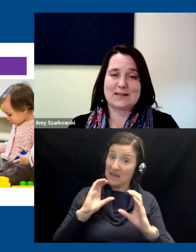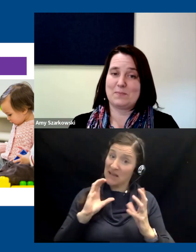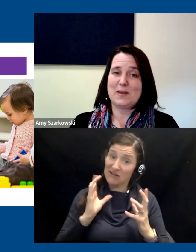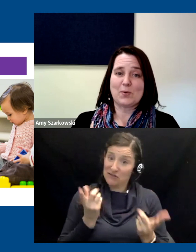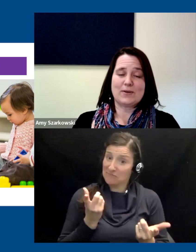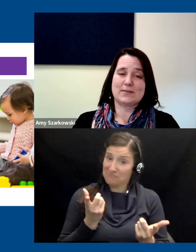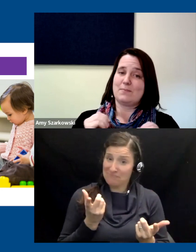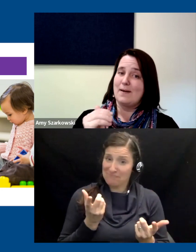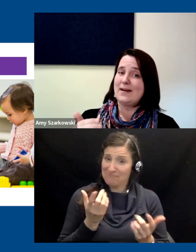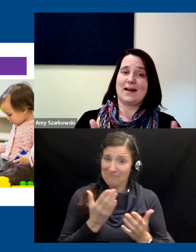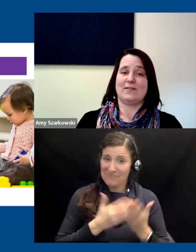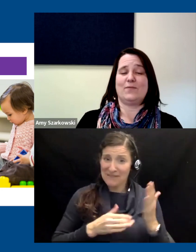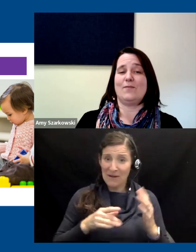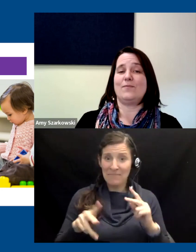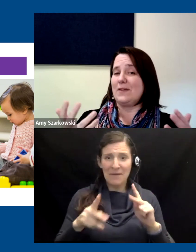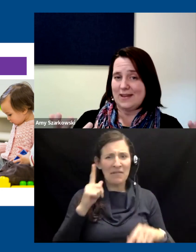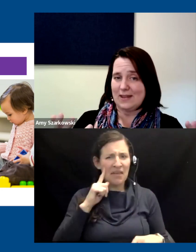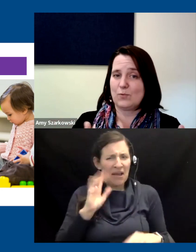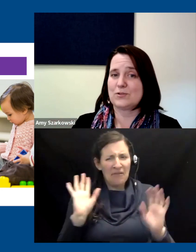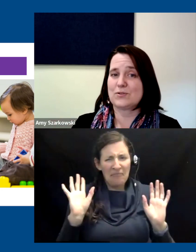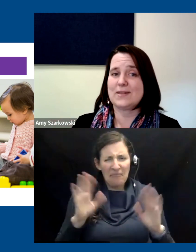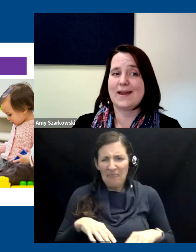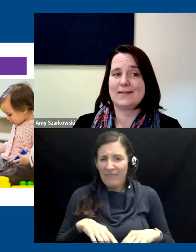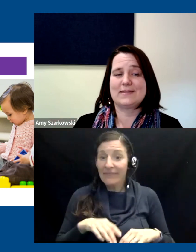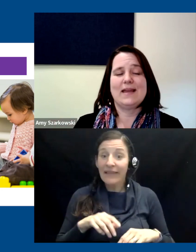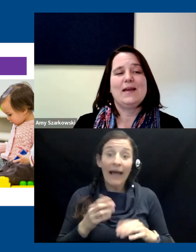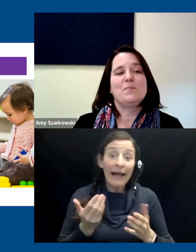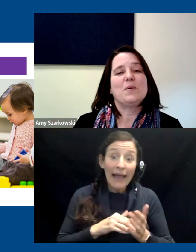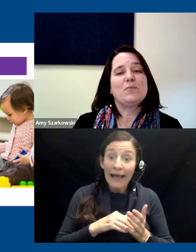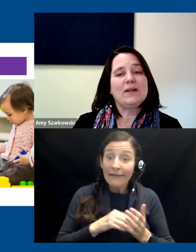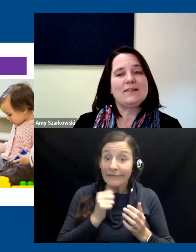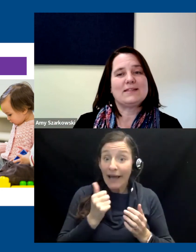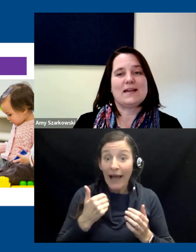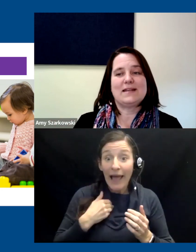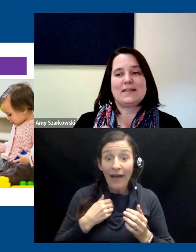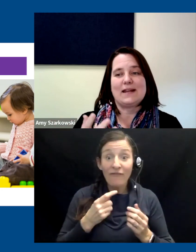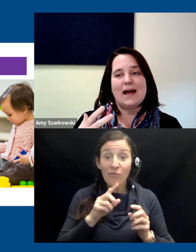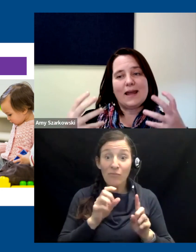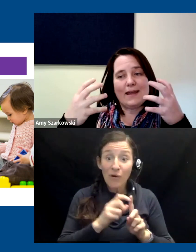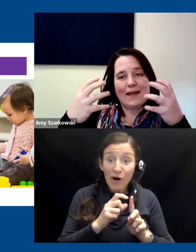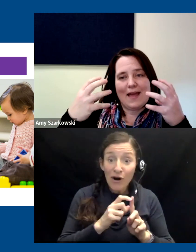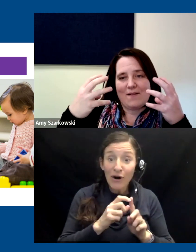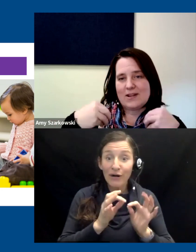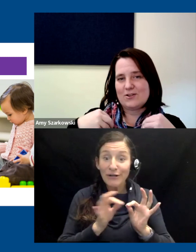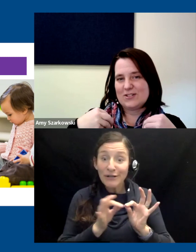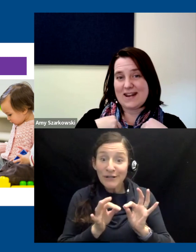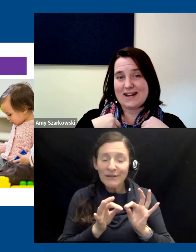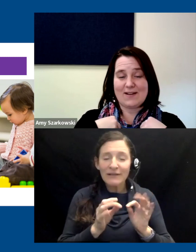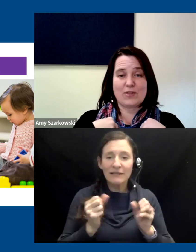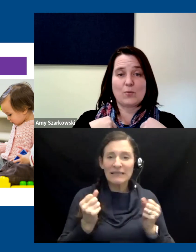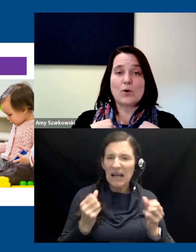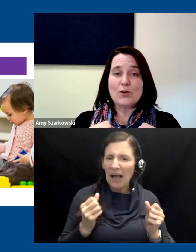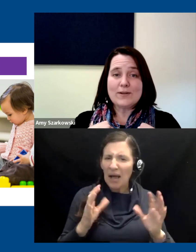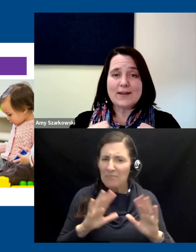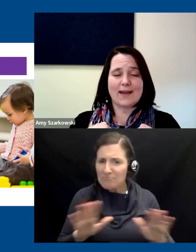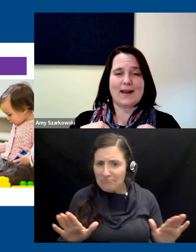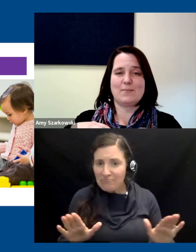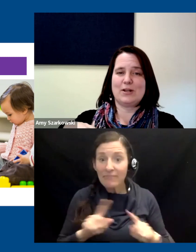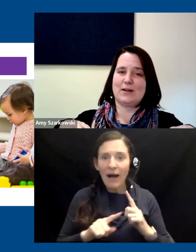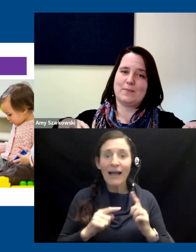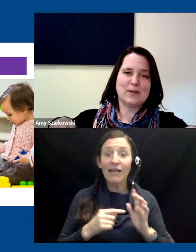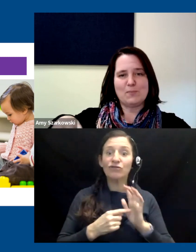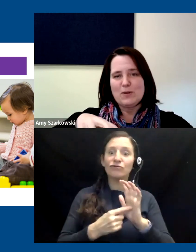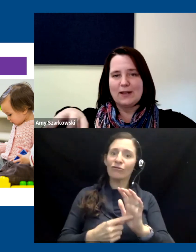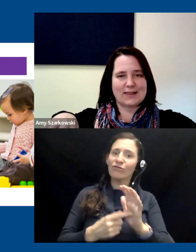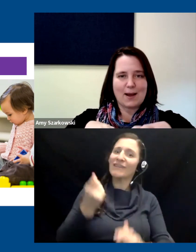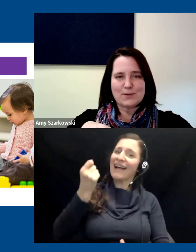necessarily to some people because it might not involve, again, words or signs, but really this idea that I have an understanding of the world and I'm